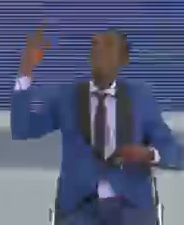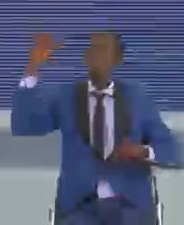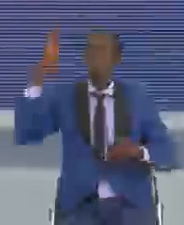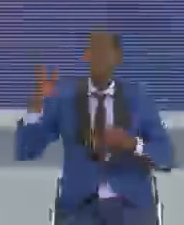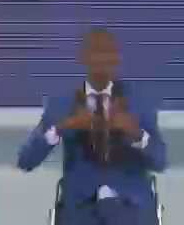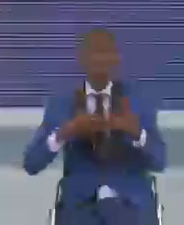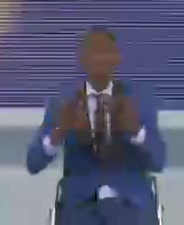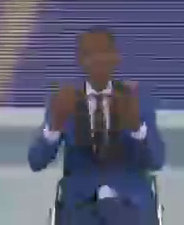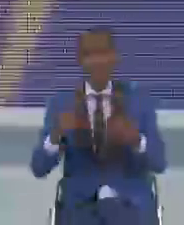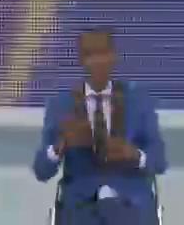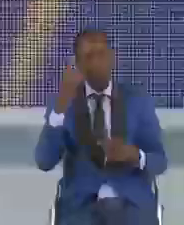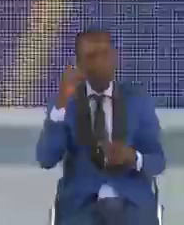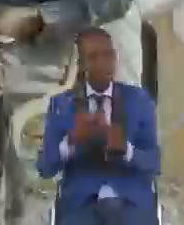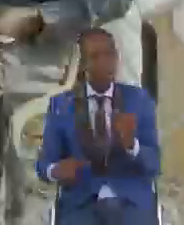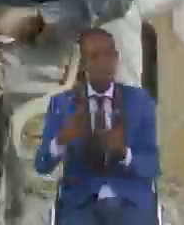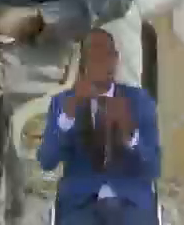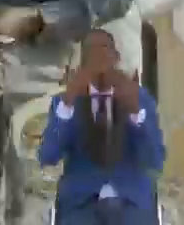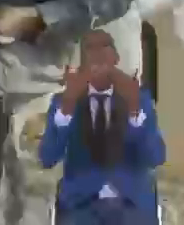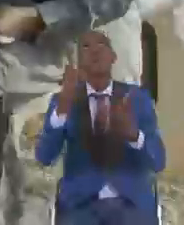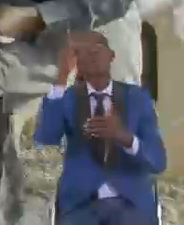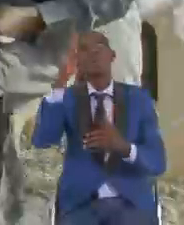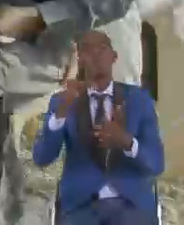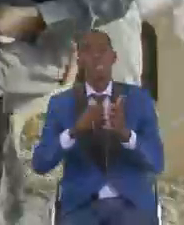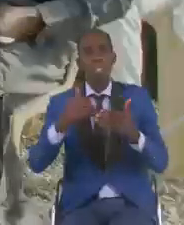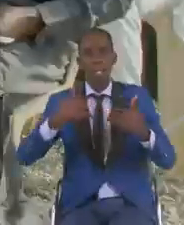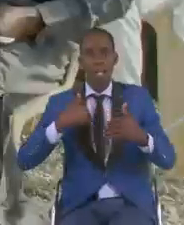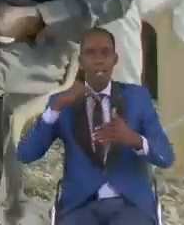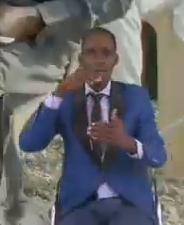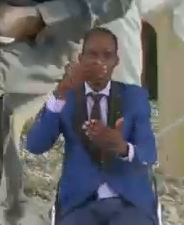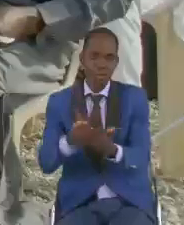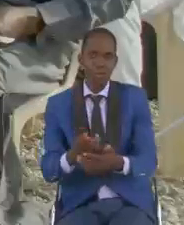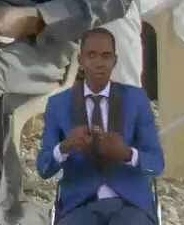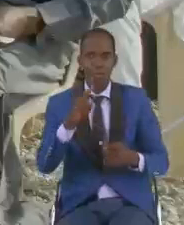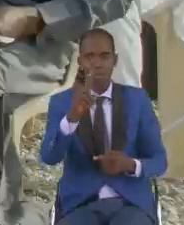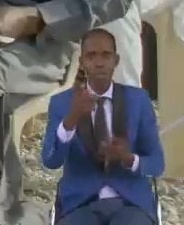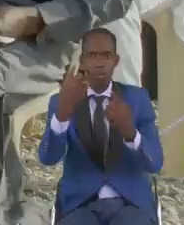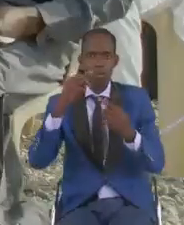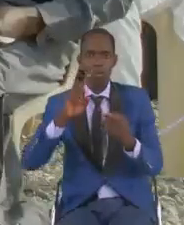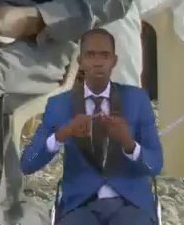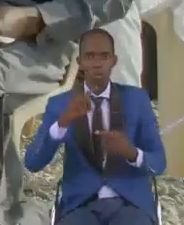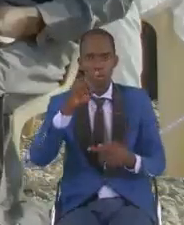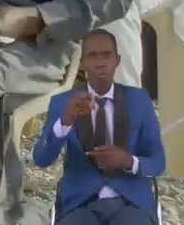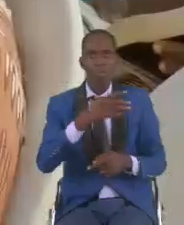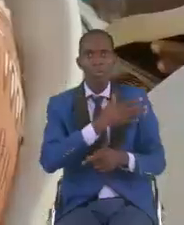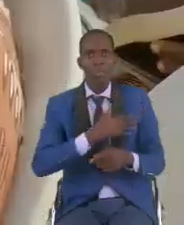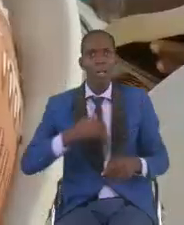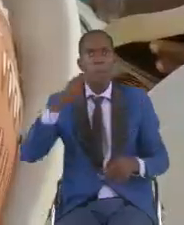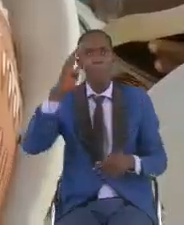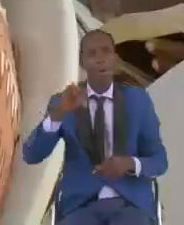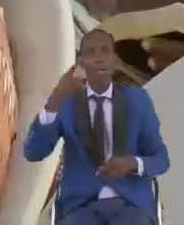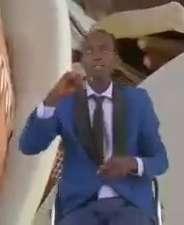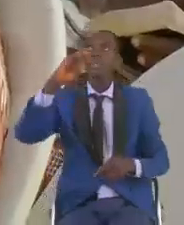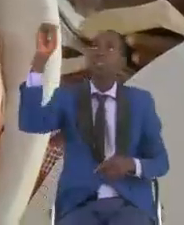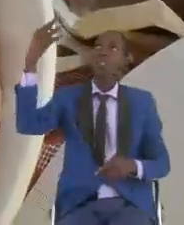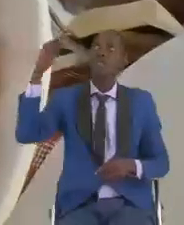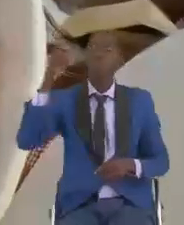thank God it has reached you. And it has come to you. And by the grace of God, you have